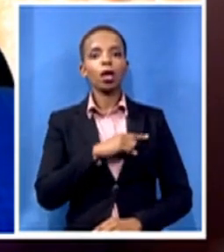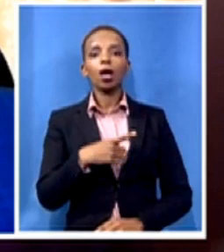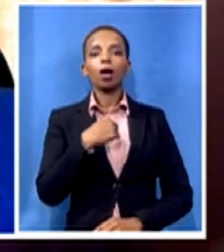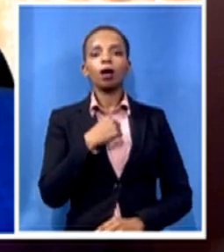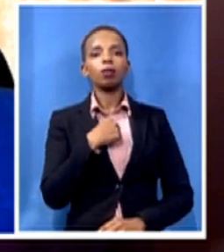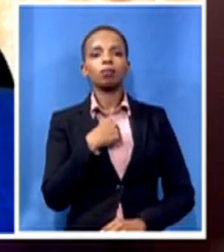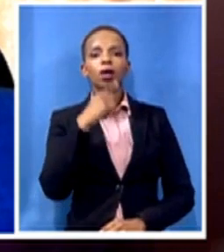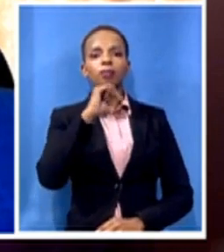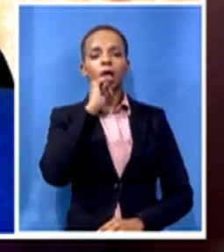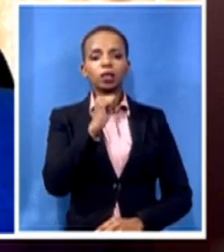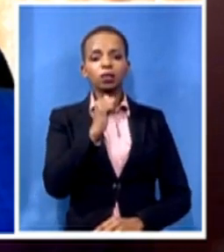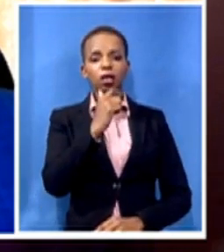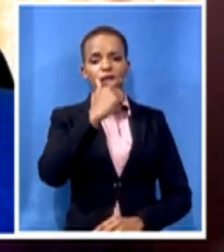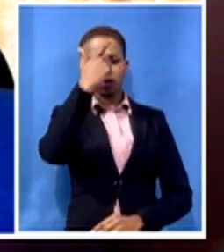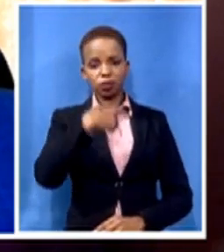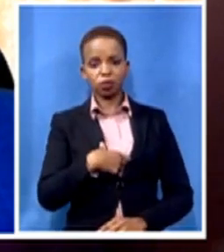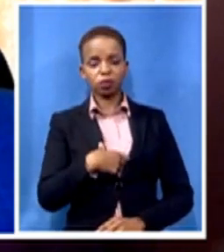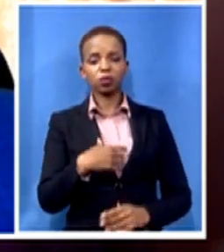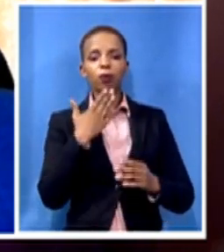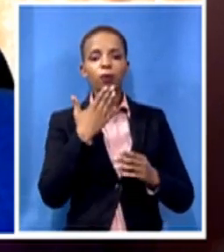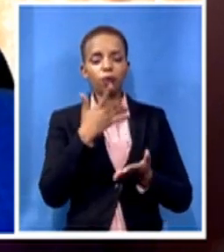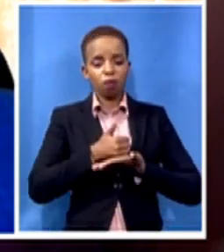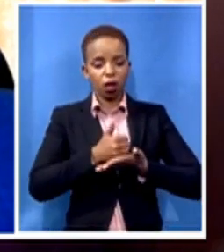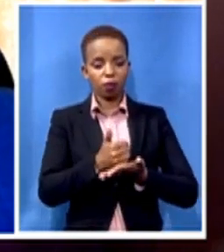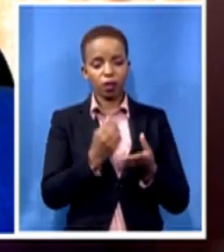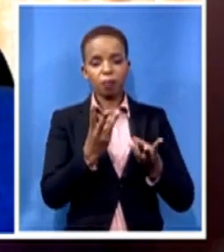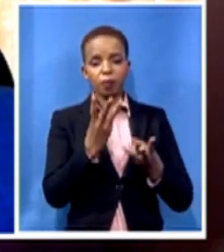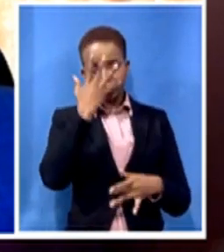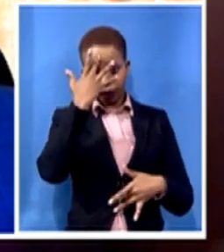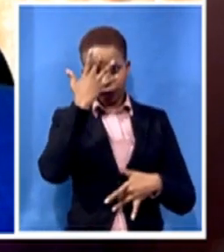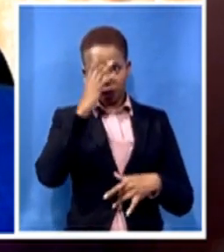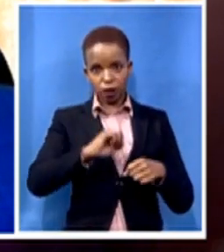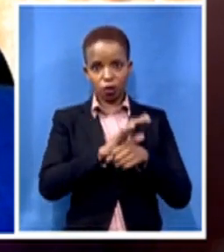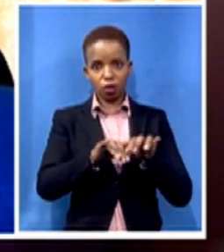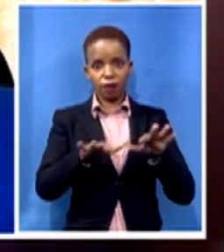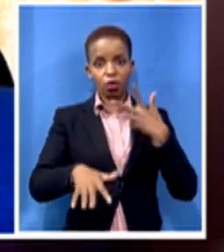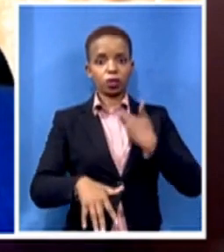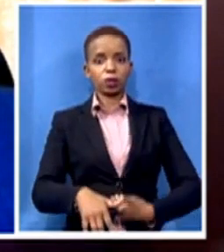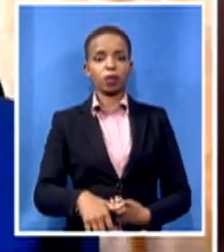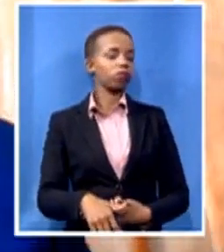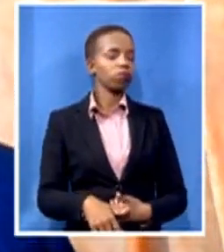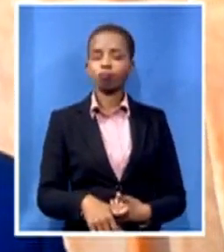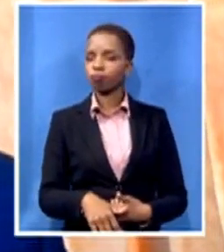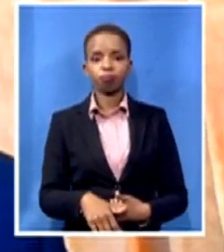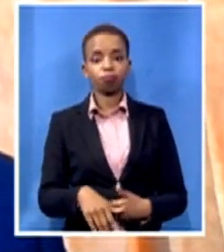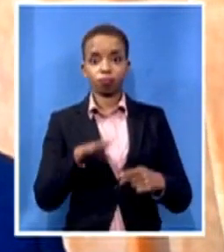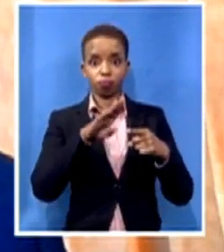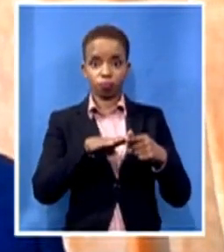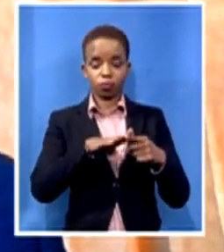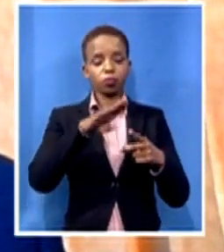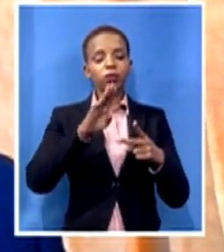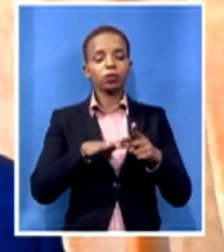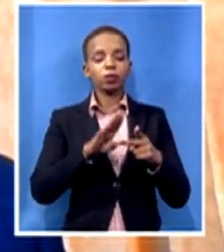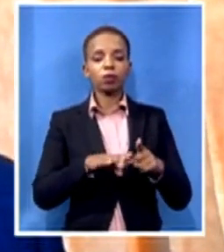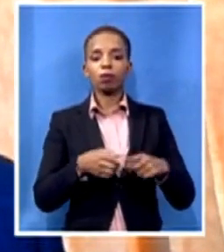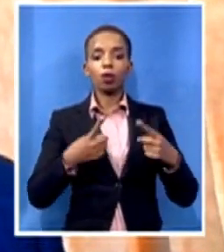Okay. That's number one. Number two is the fact that we don't know much about these